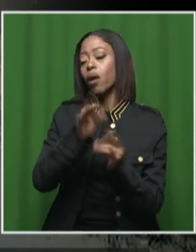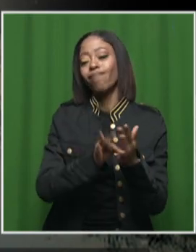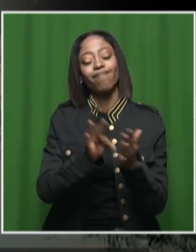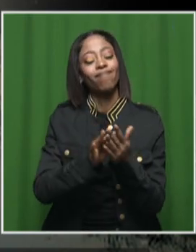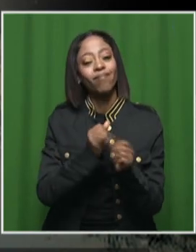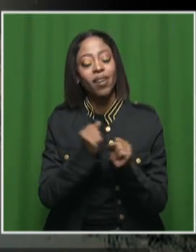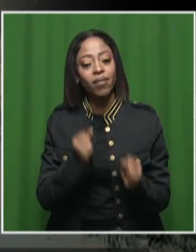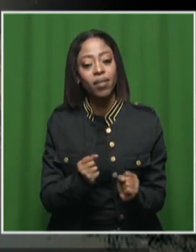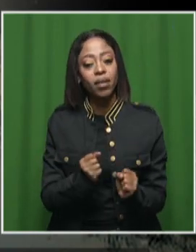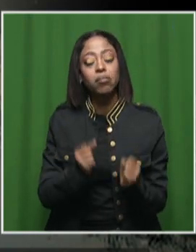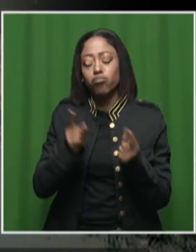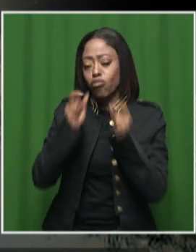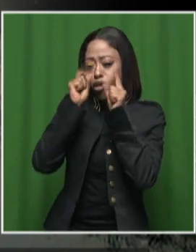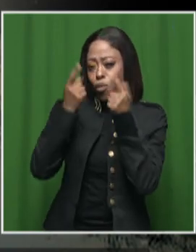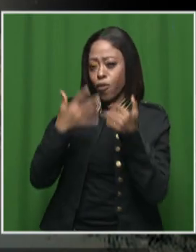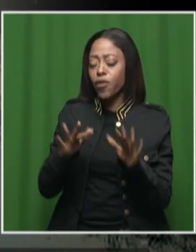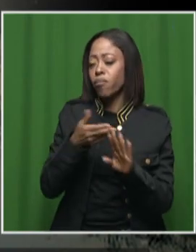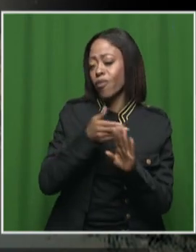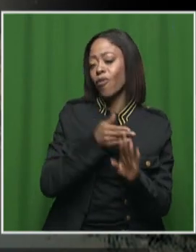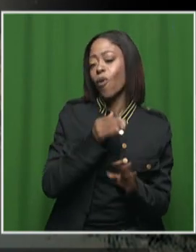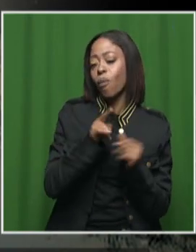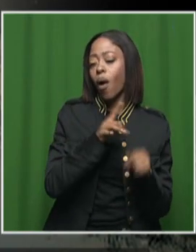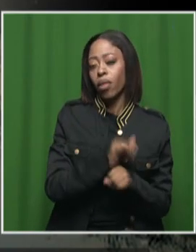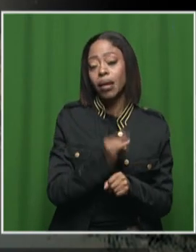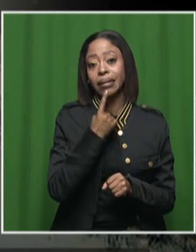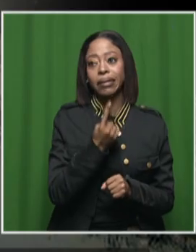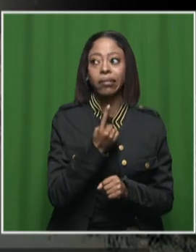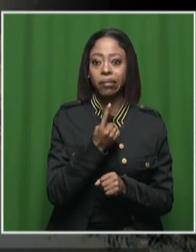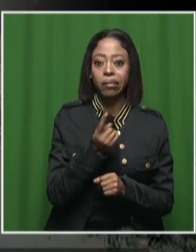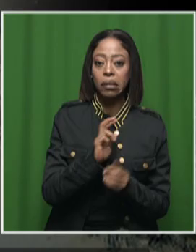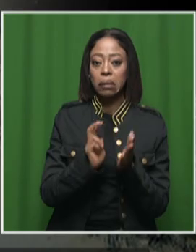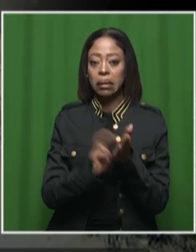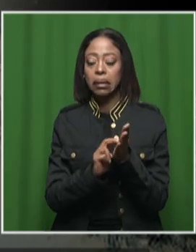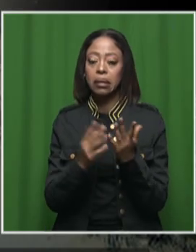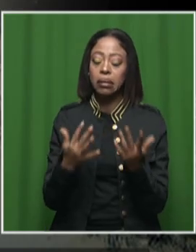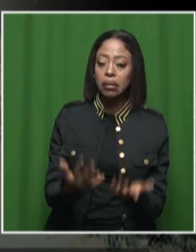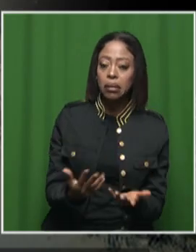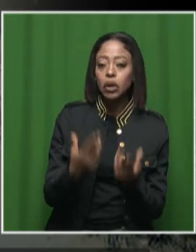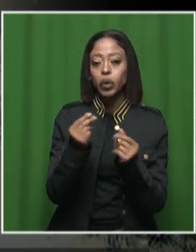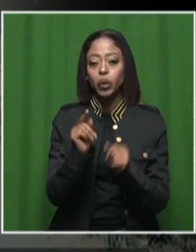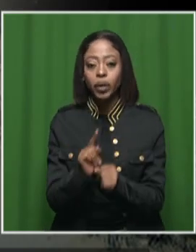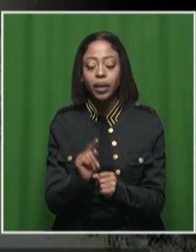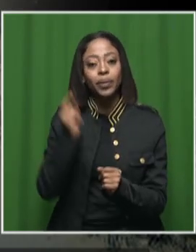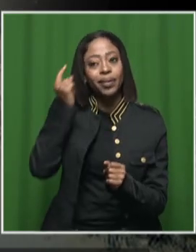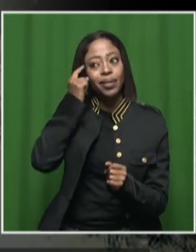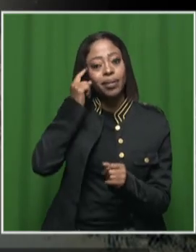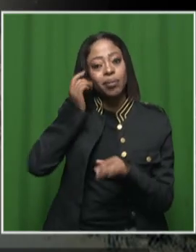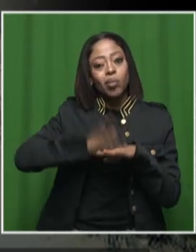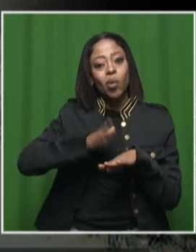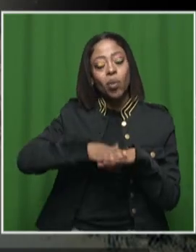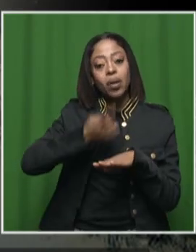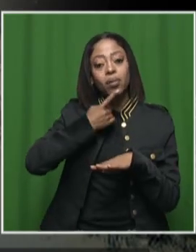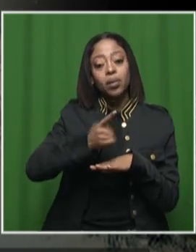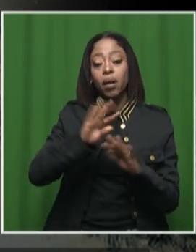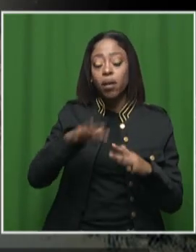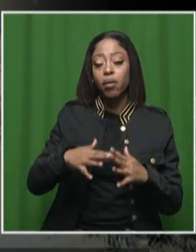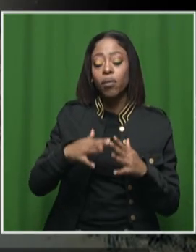so very early on, there was a recognition then that there needs to be precisely this thinking about how to bring